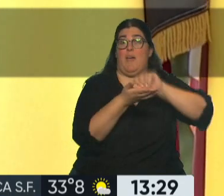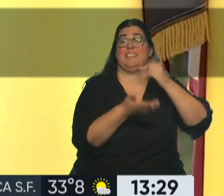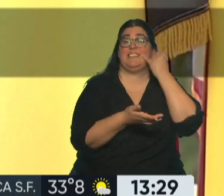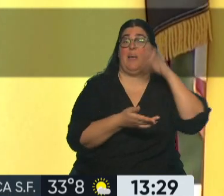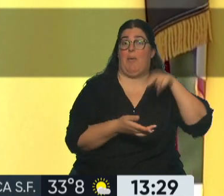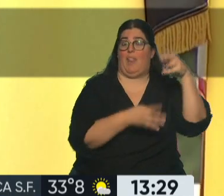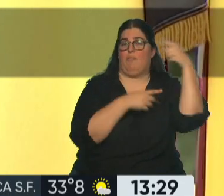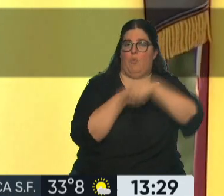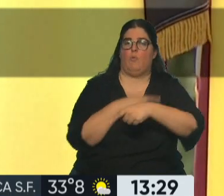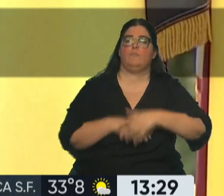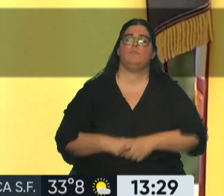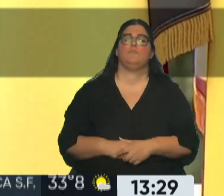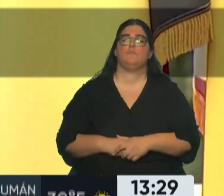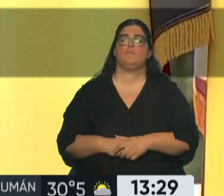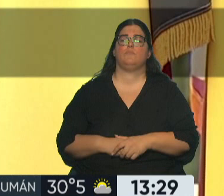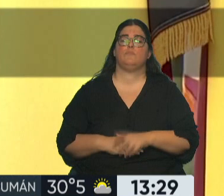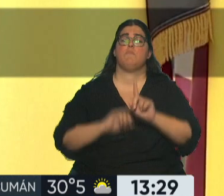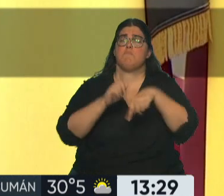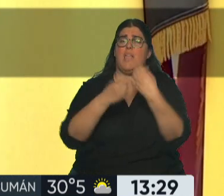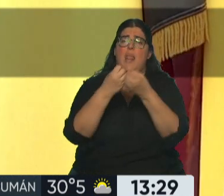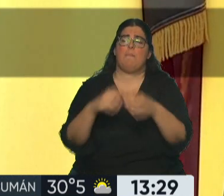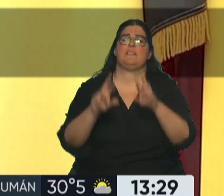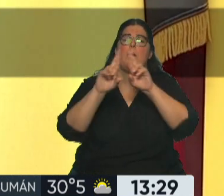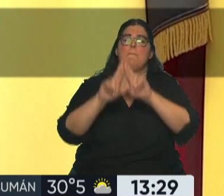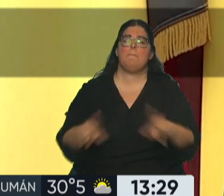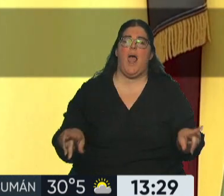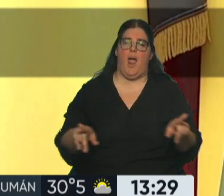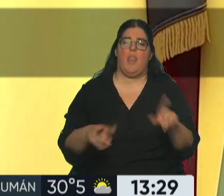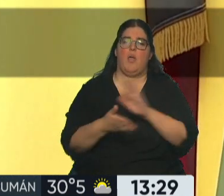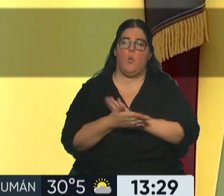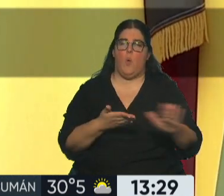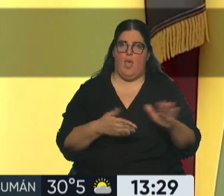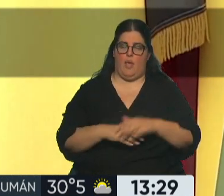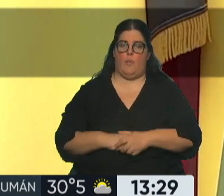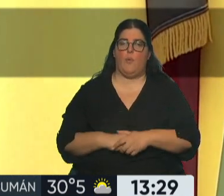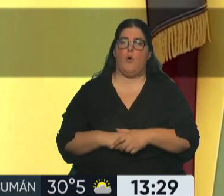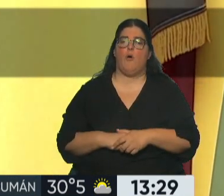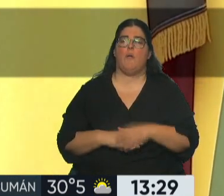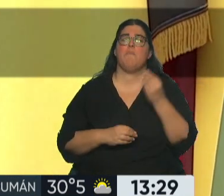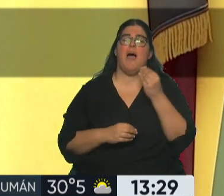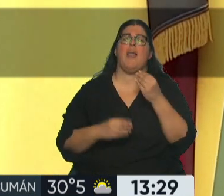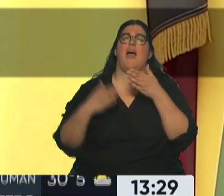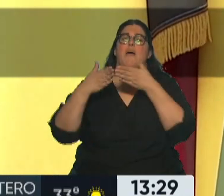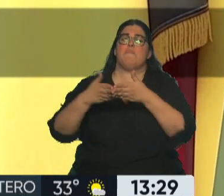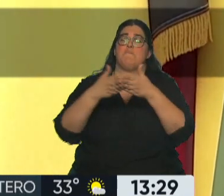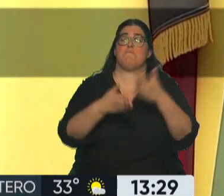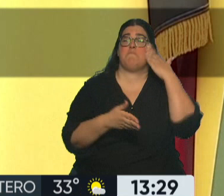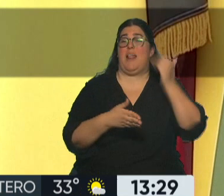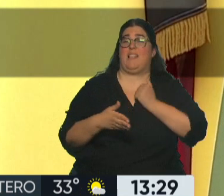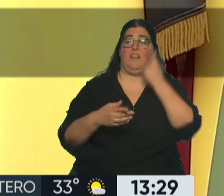operation prosperity Guardian Under the umbrella of combin Mari forces